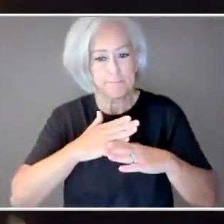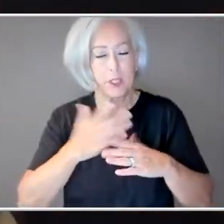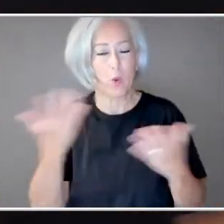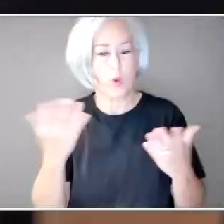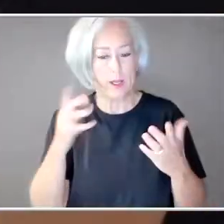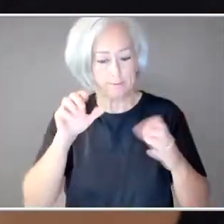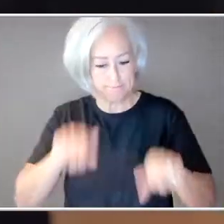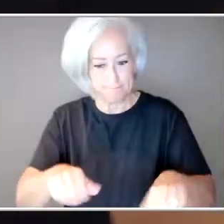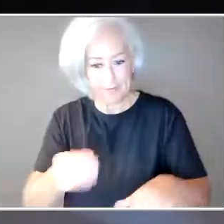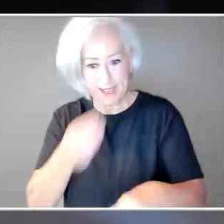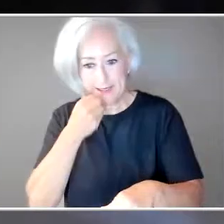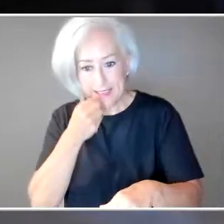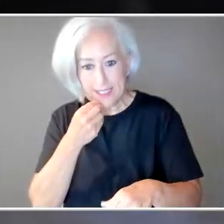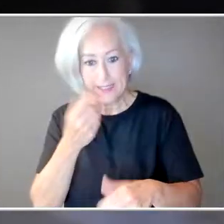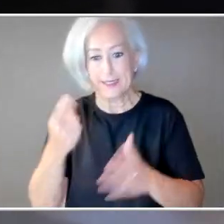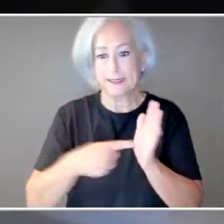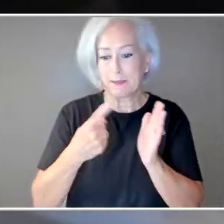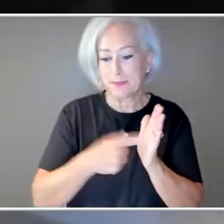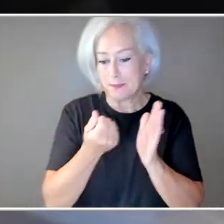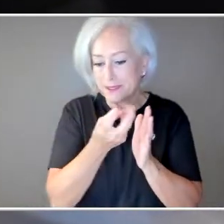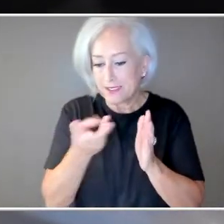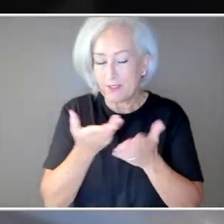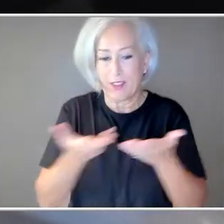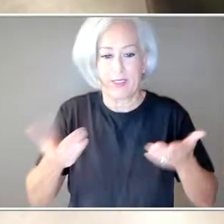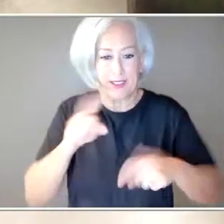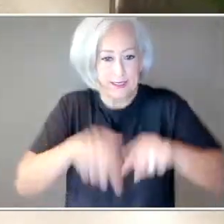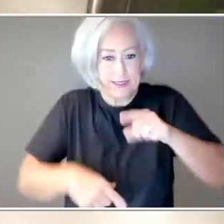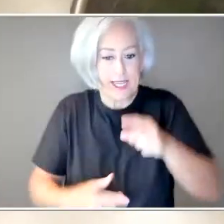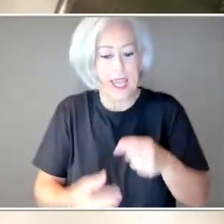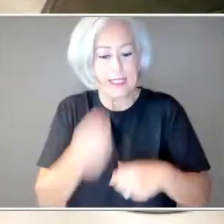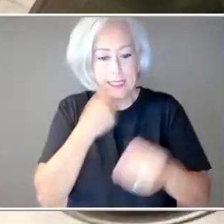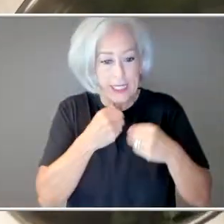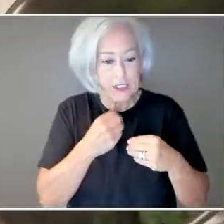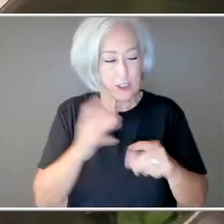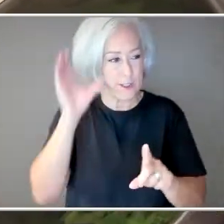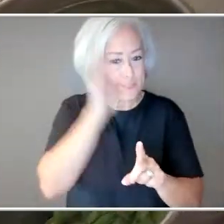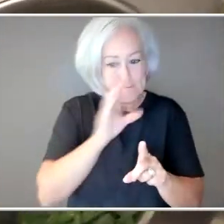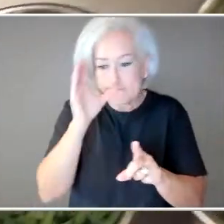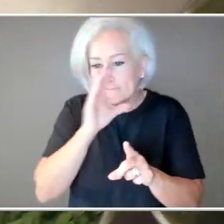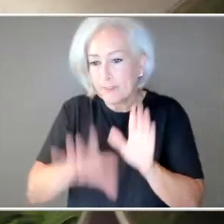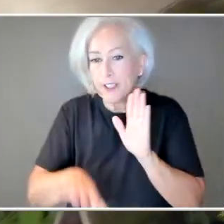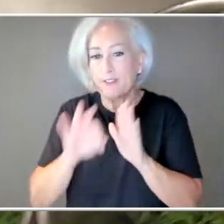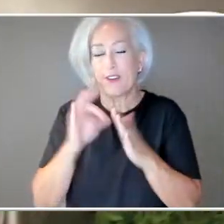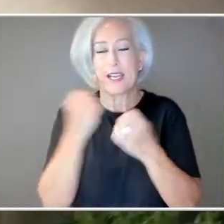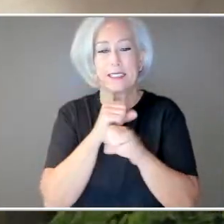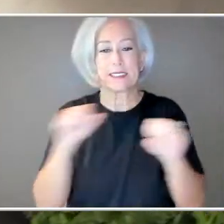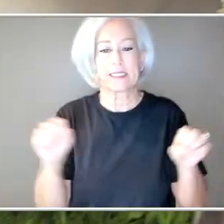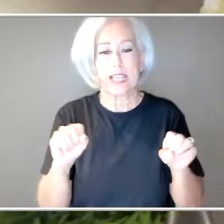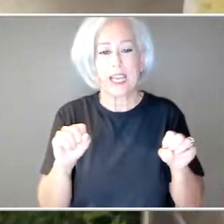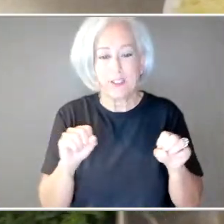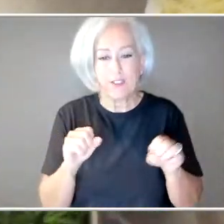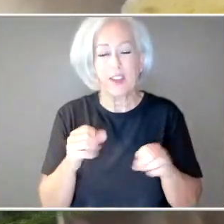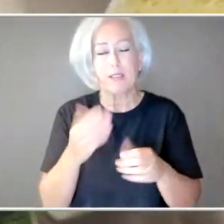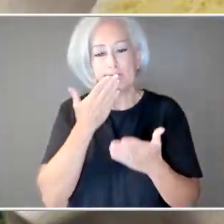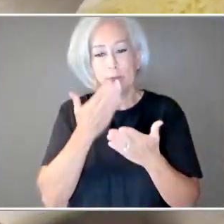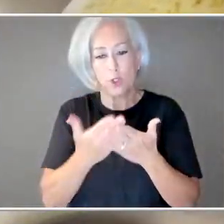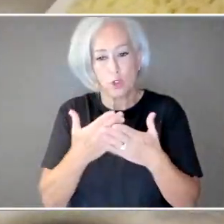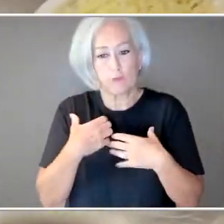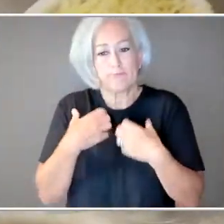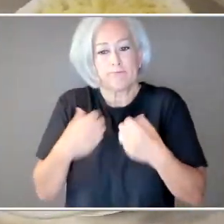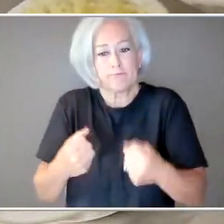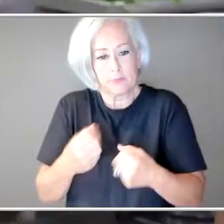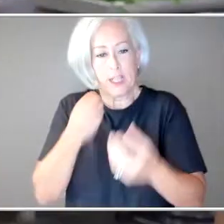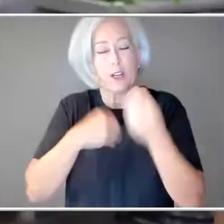let alone find, safe and nutritious food, and were overwhelmed when it came to creating the meals themselves. The cost